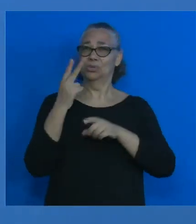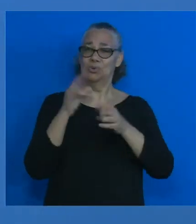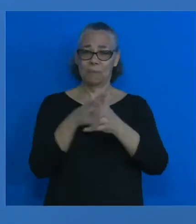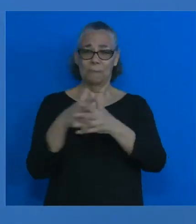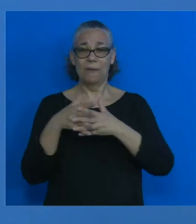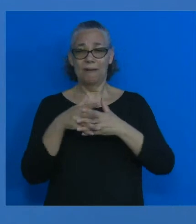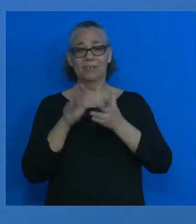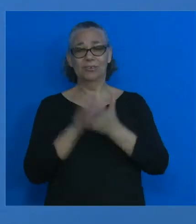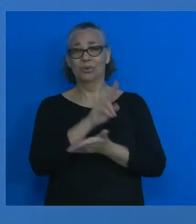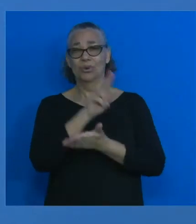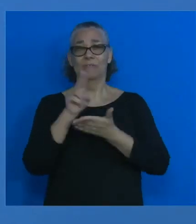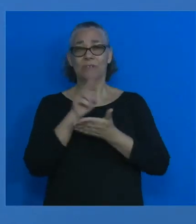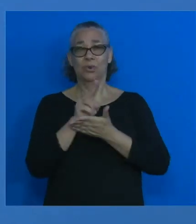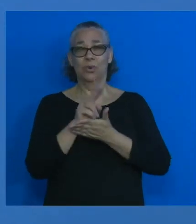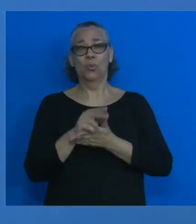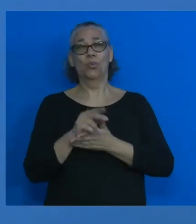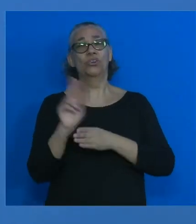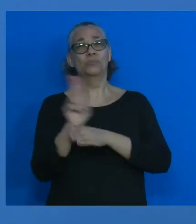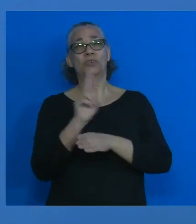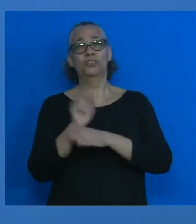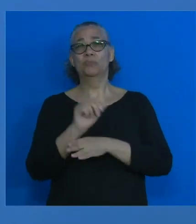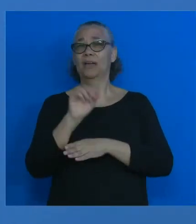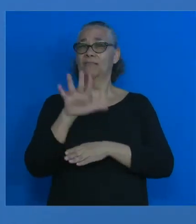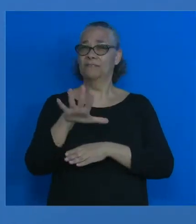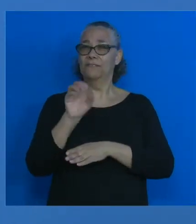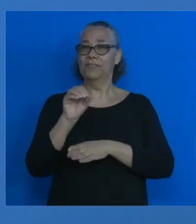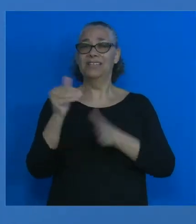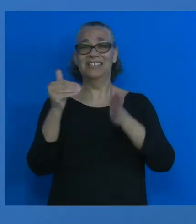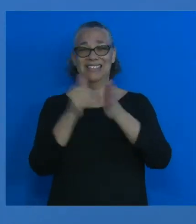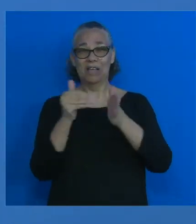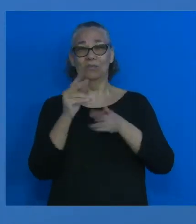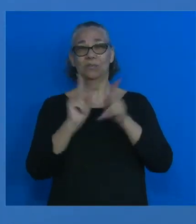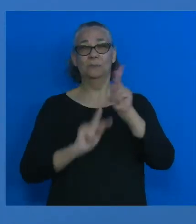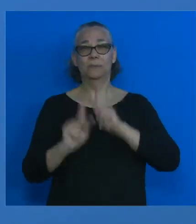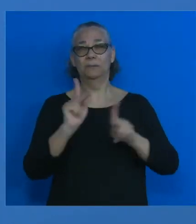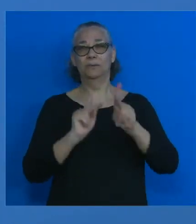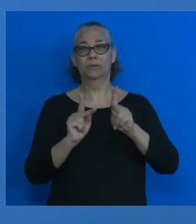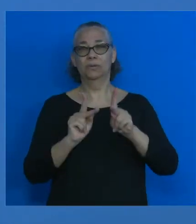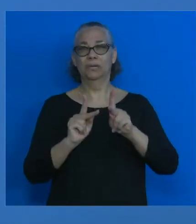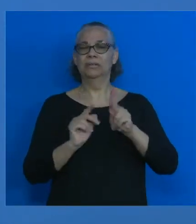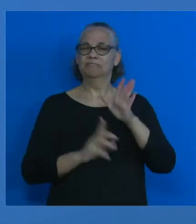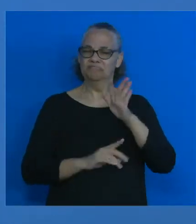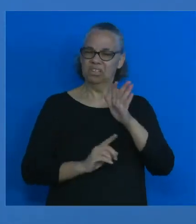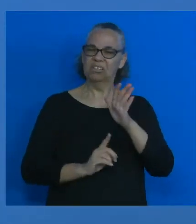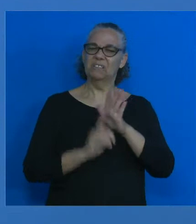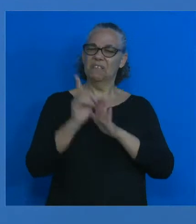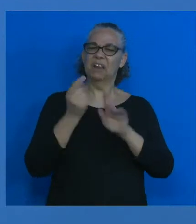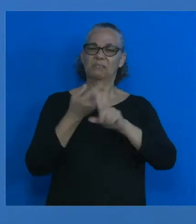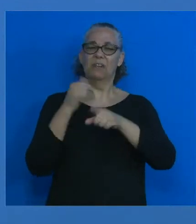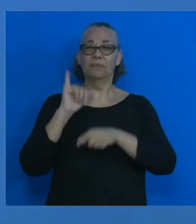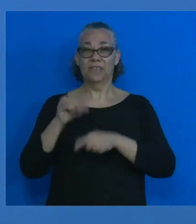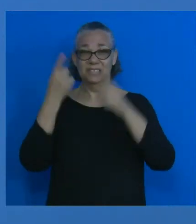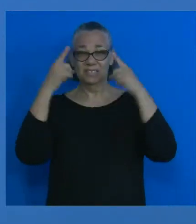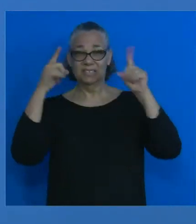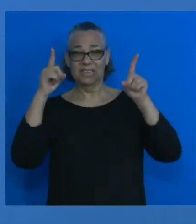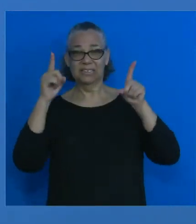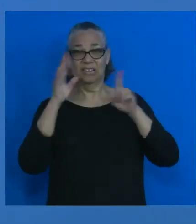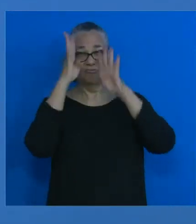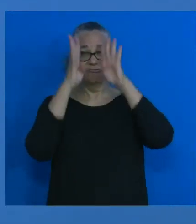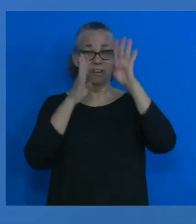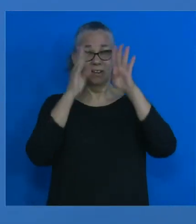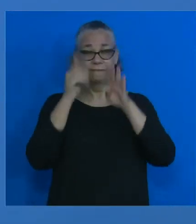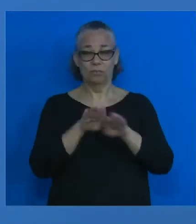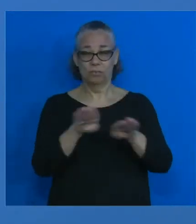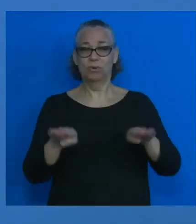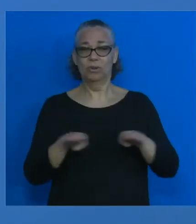been downloaded by 50,000 people. They have built off of that success to customize this app for Bermuda and